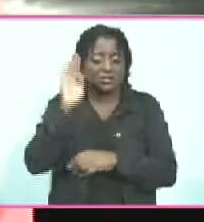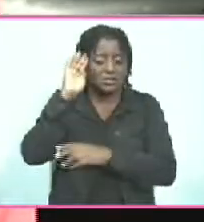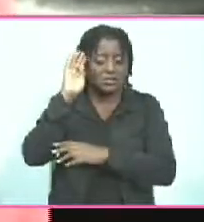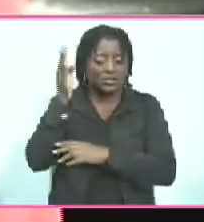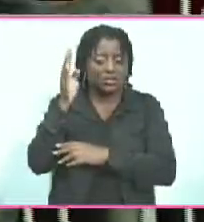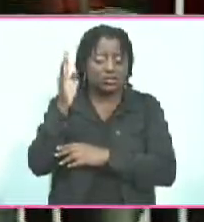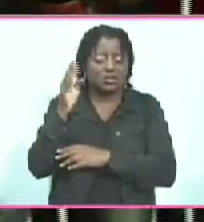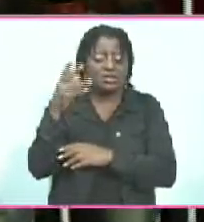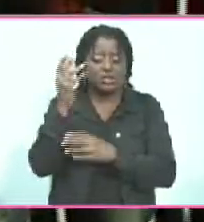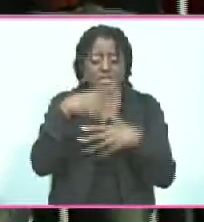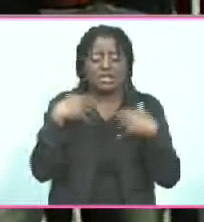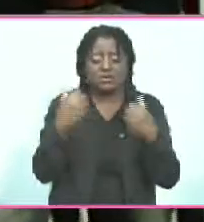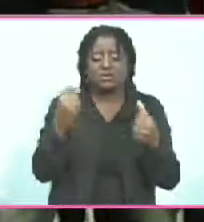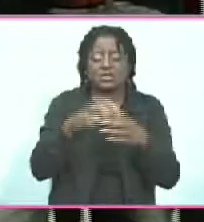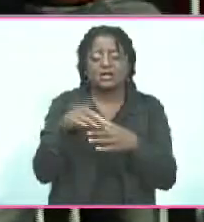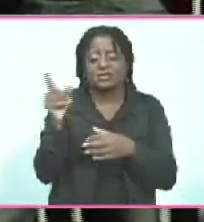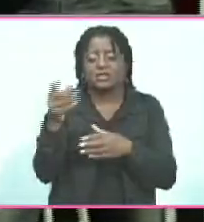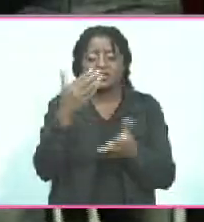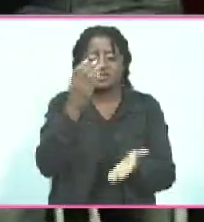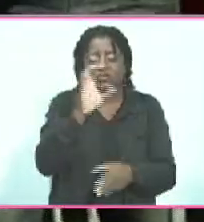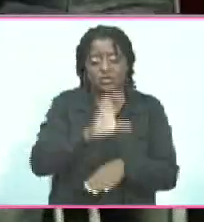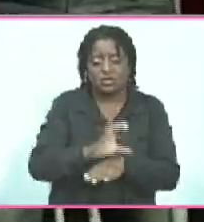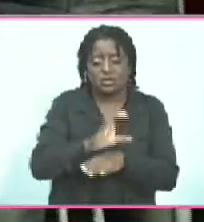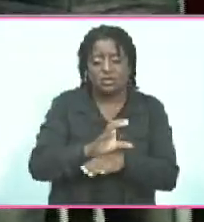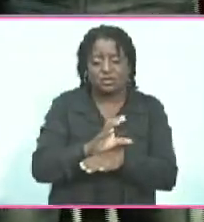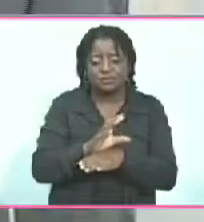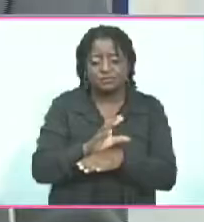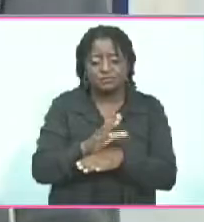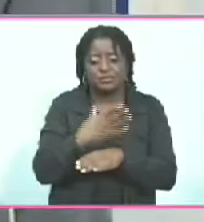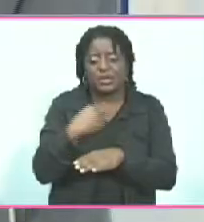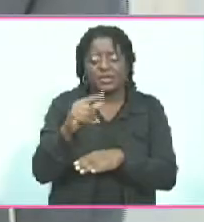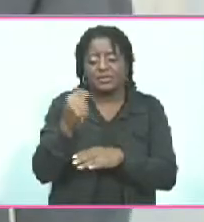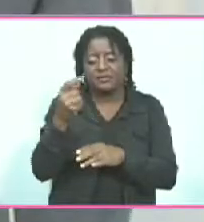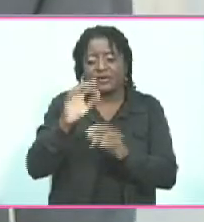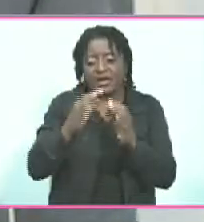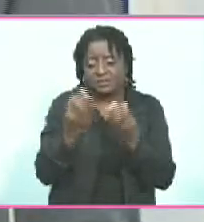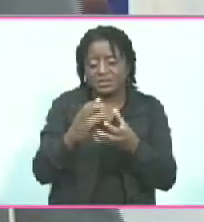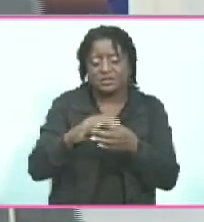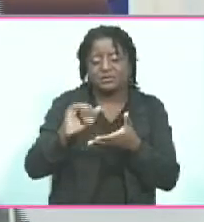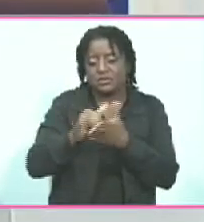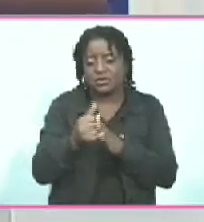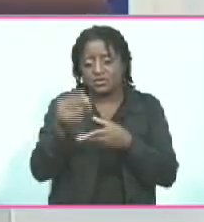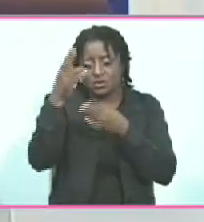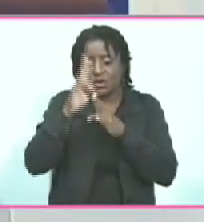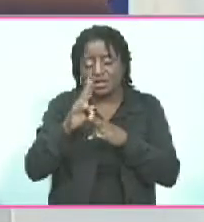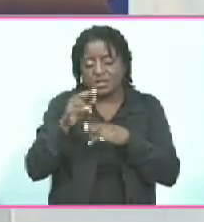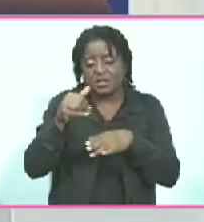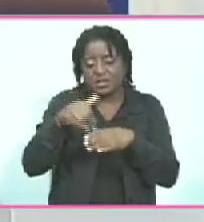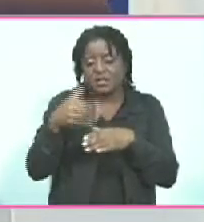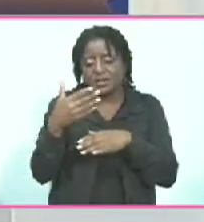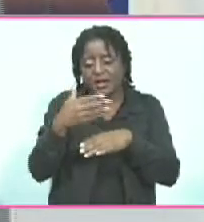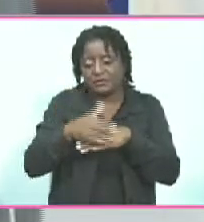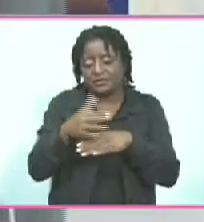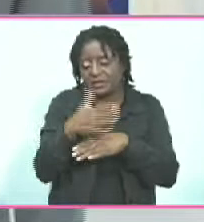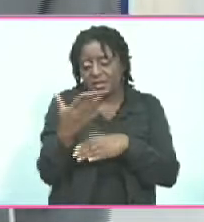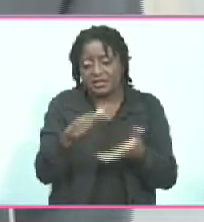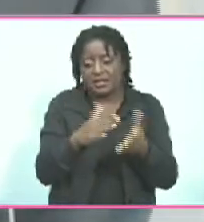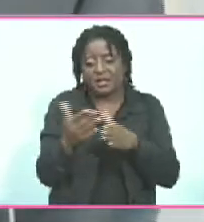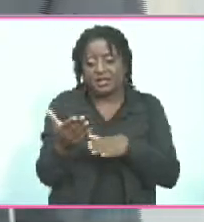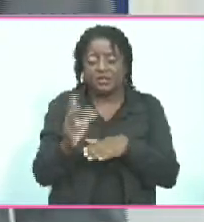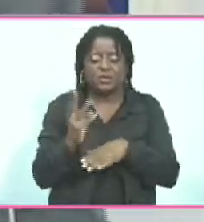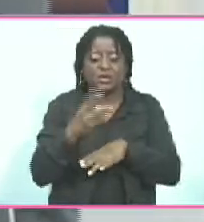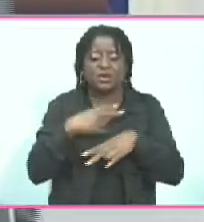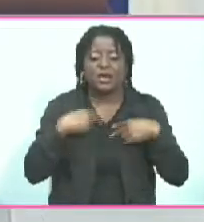of those honored posthumously. Historically, as a people, we do not have the best record when it comes to